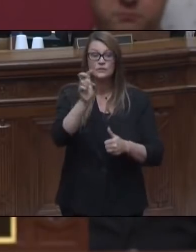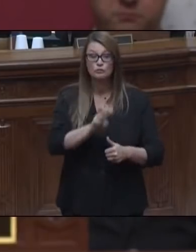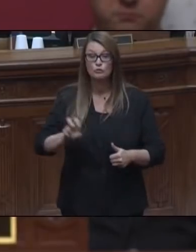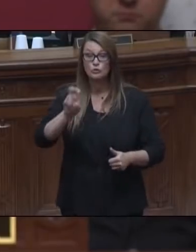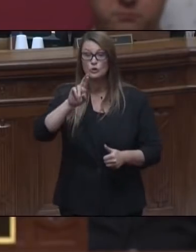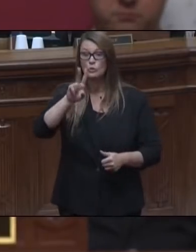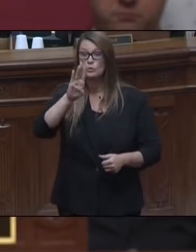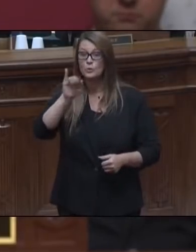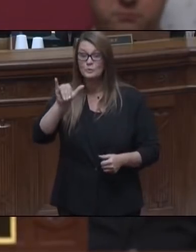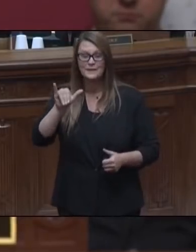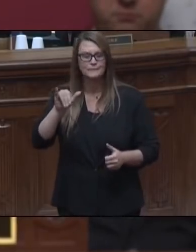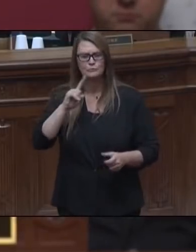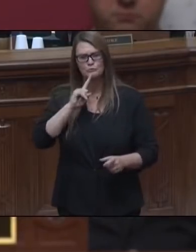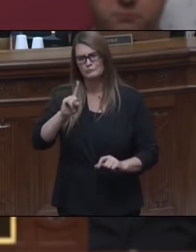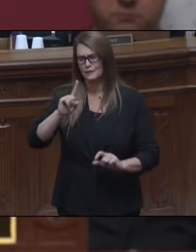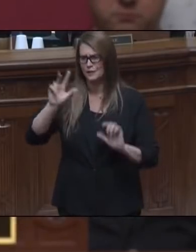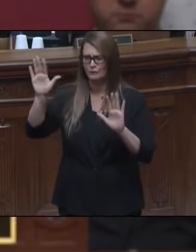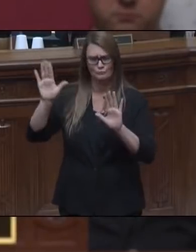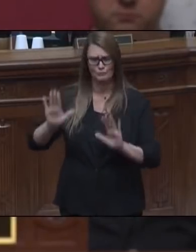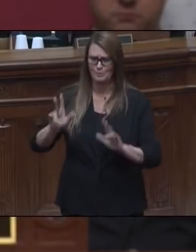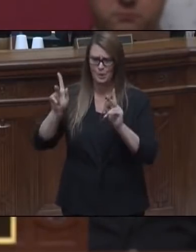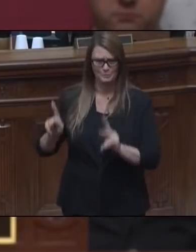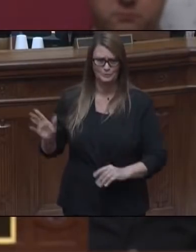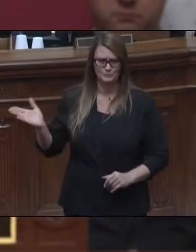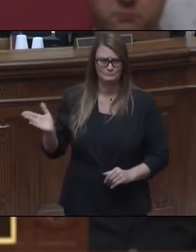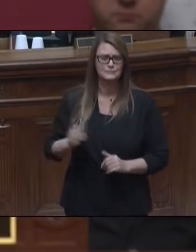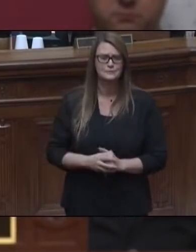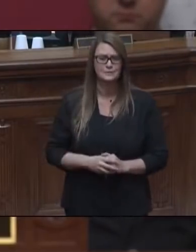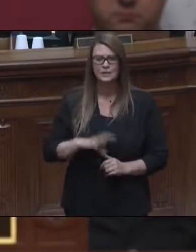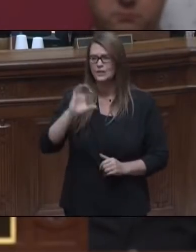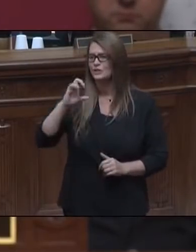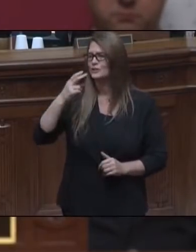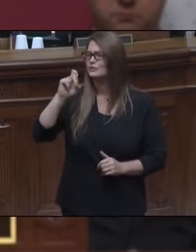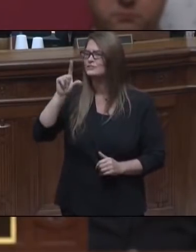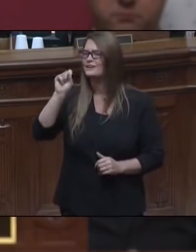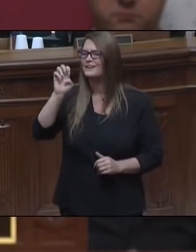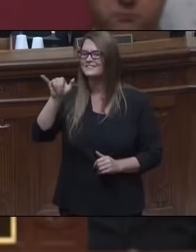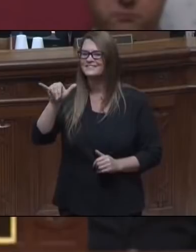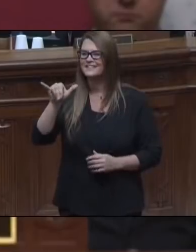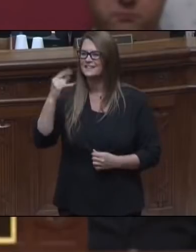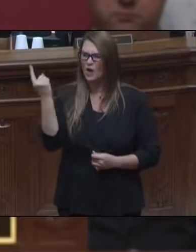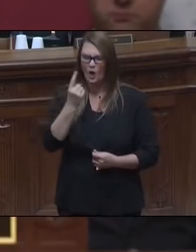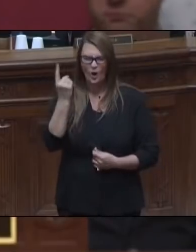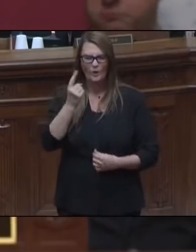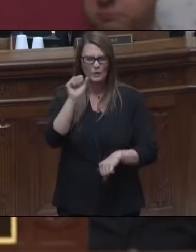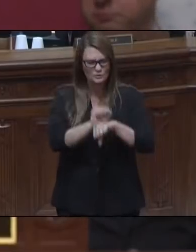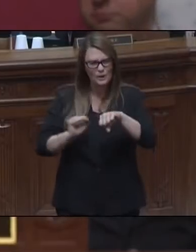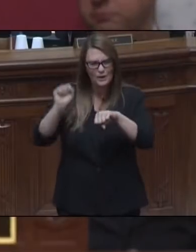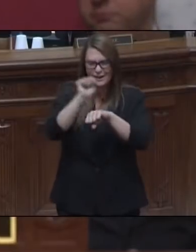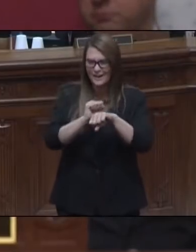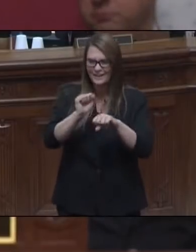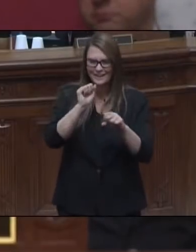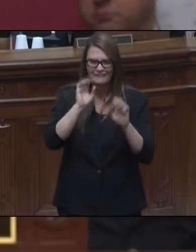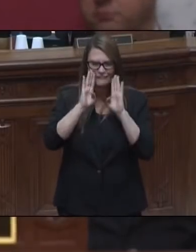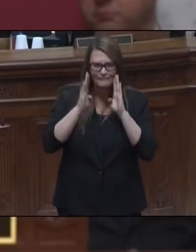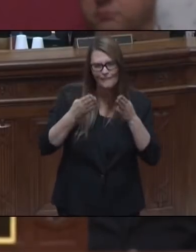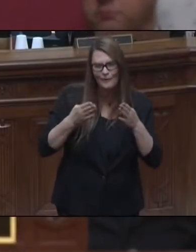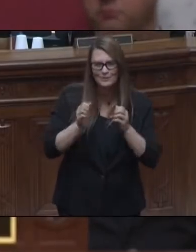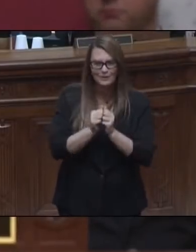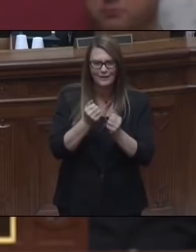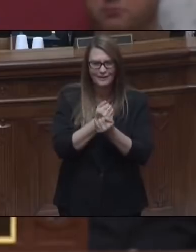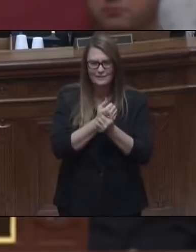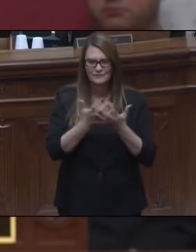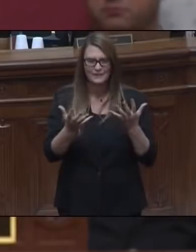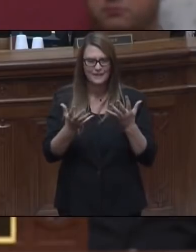Secretary Ruby, who's done an incredible job. Chelsea's stuck on all the time and absolutely just